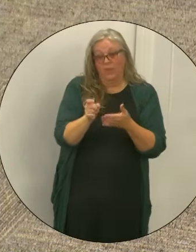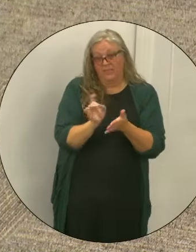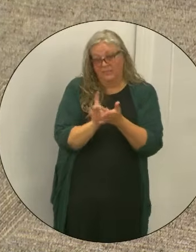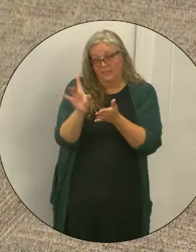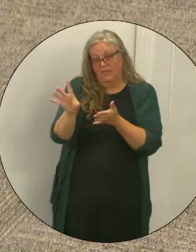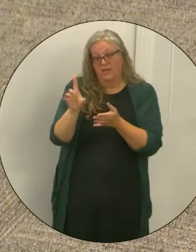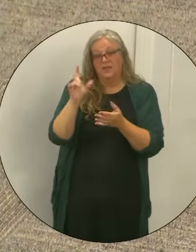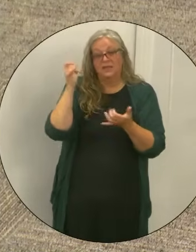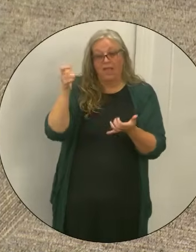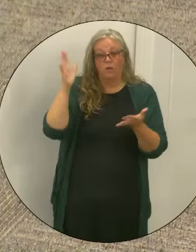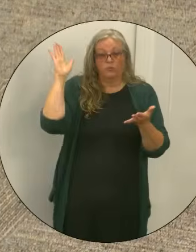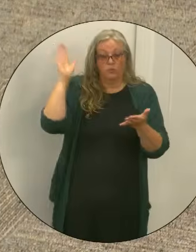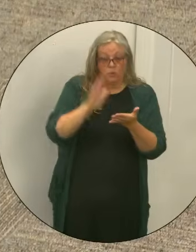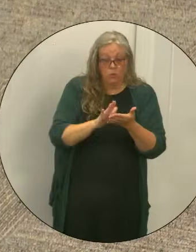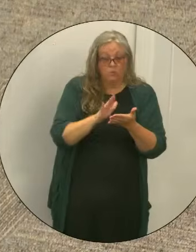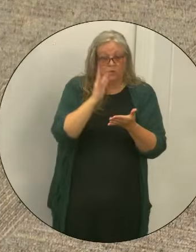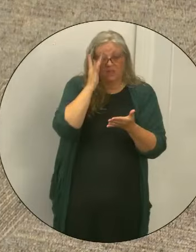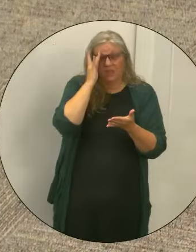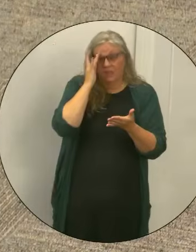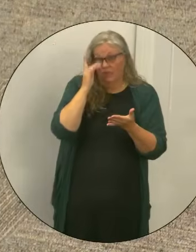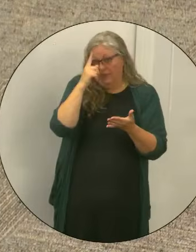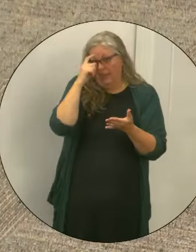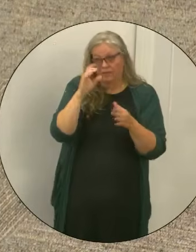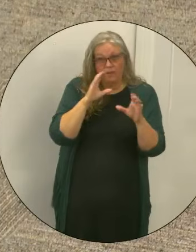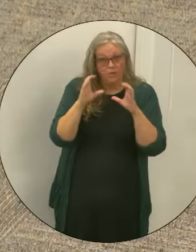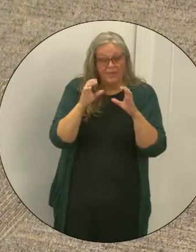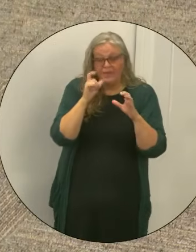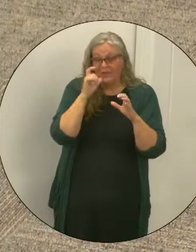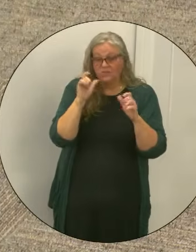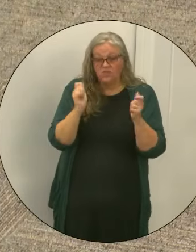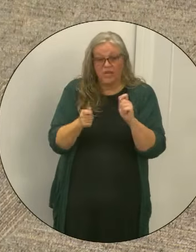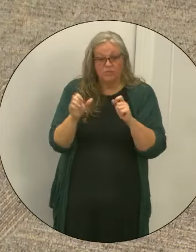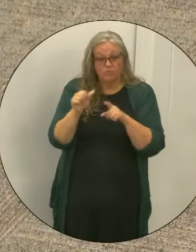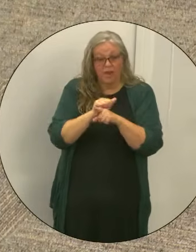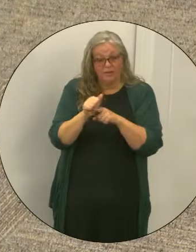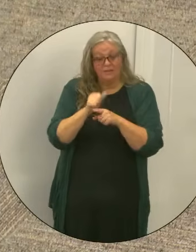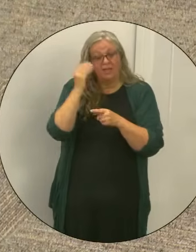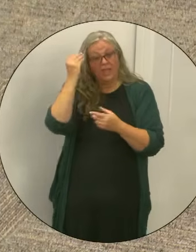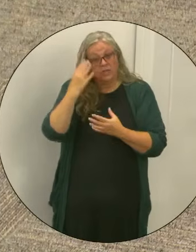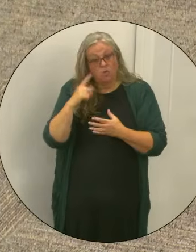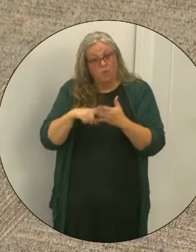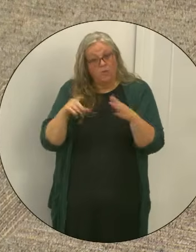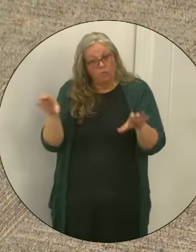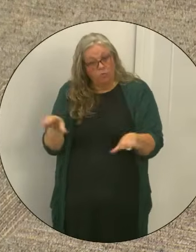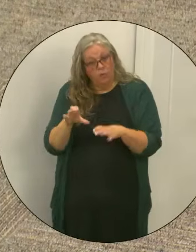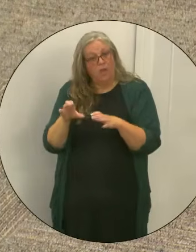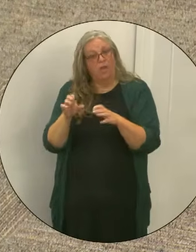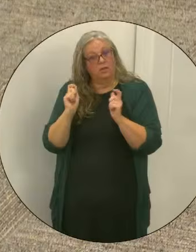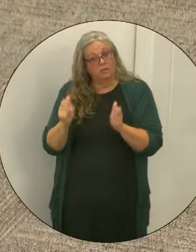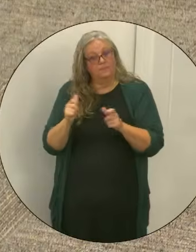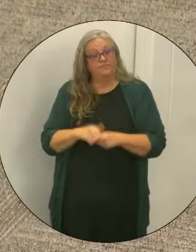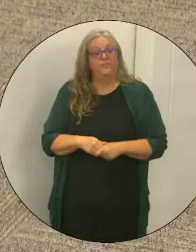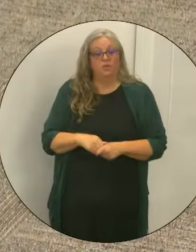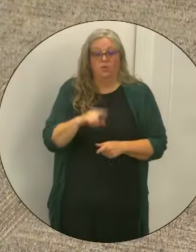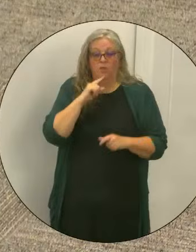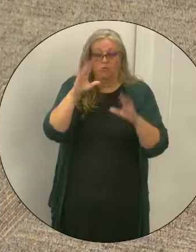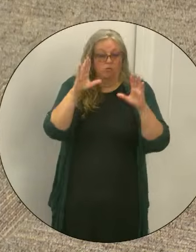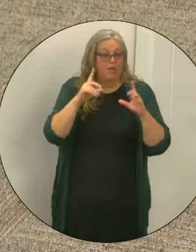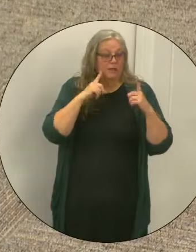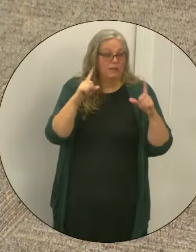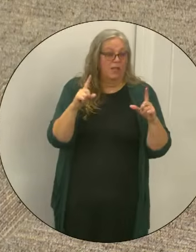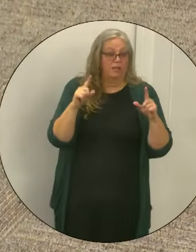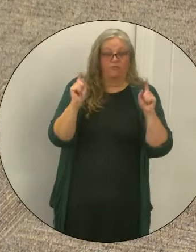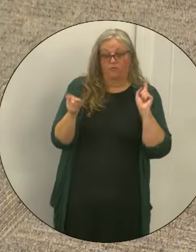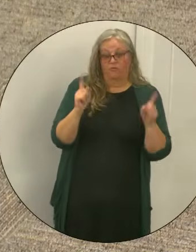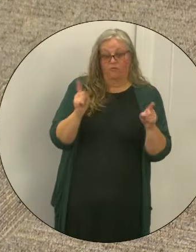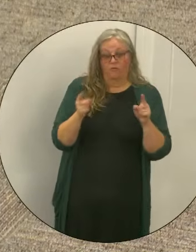reduced that, and it's just through that communication of they didn't change any of their practices, they just let us know what they were doing in a timely manner. And so it's been a great success both ways,